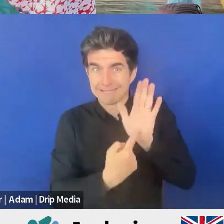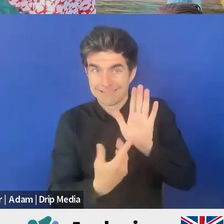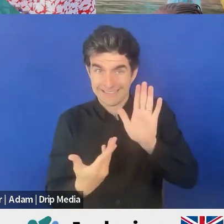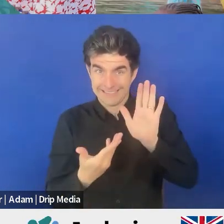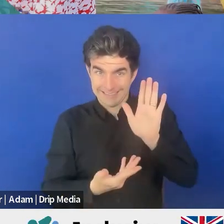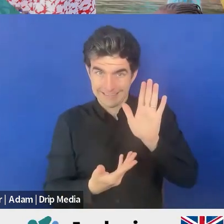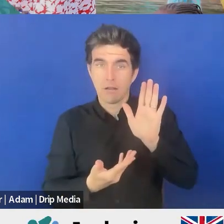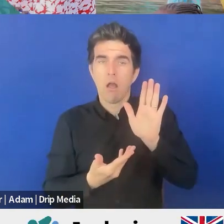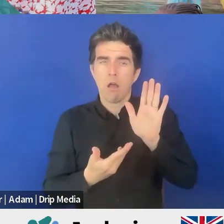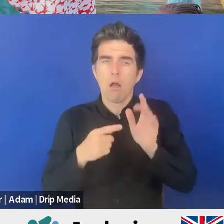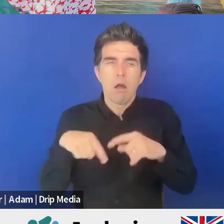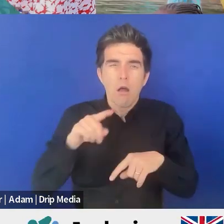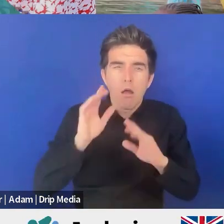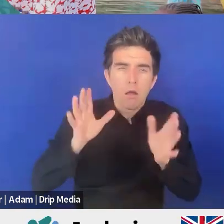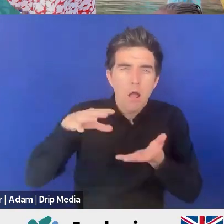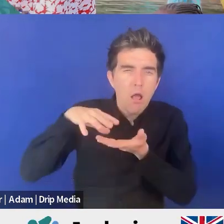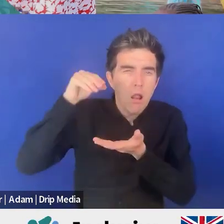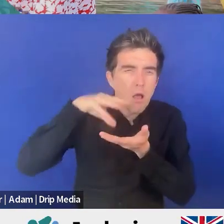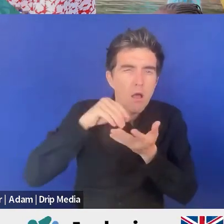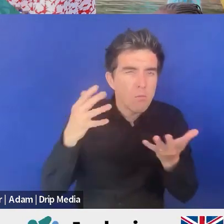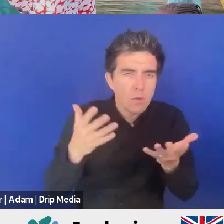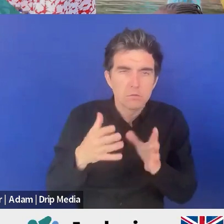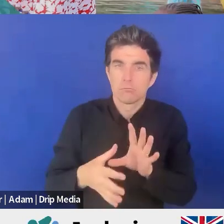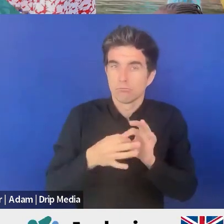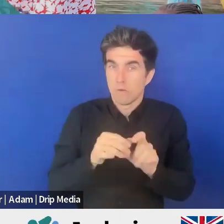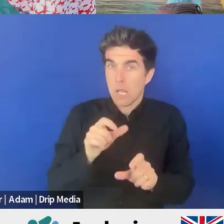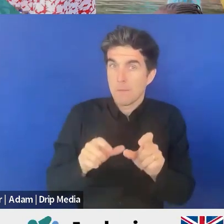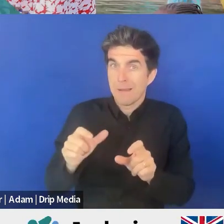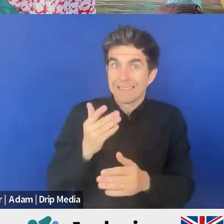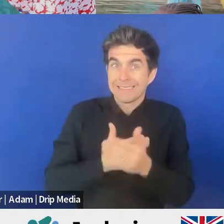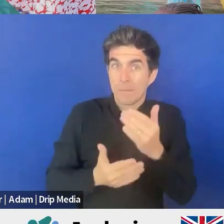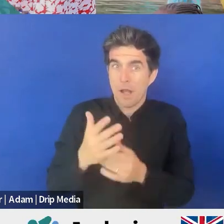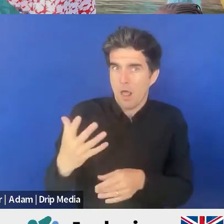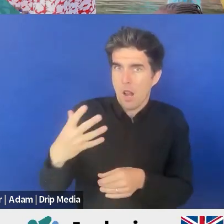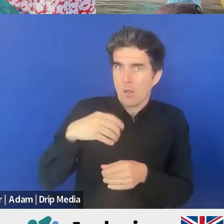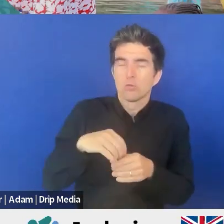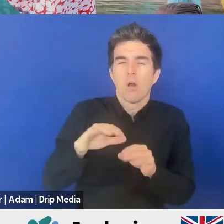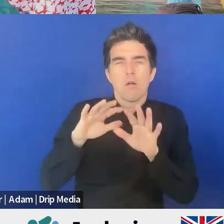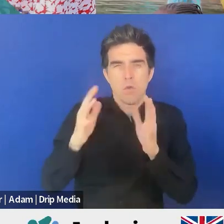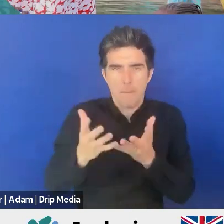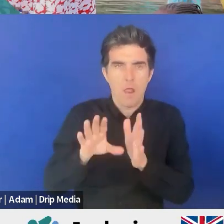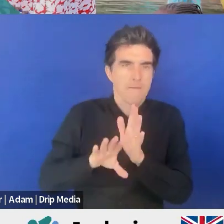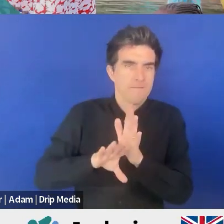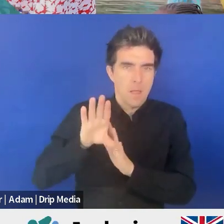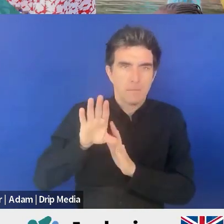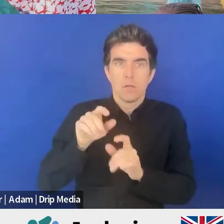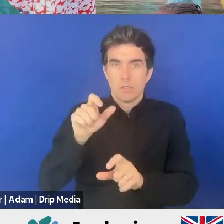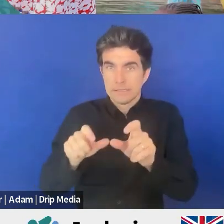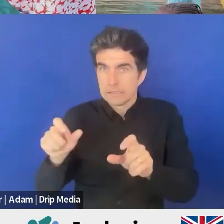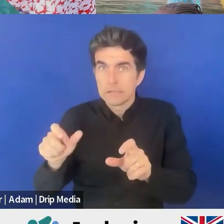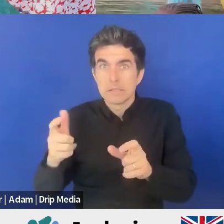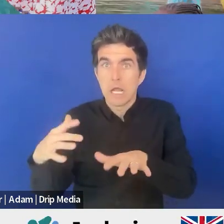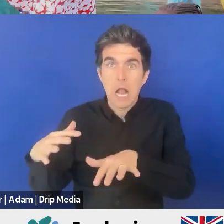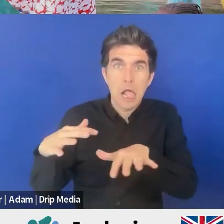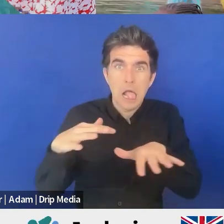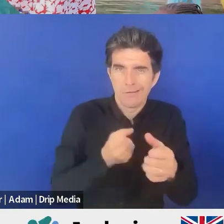inclusive development approaches in health, education, livelihood, and tackles negative stereotyping and